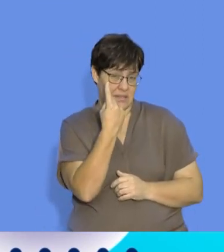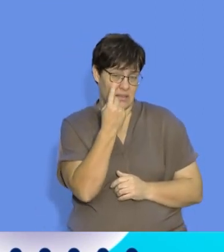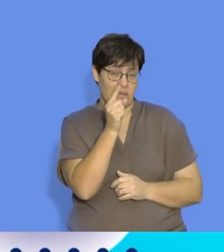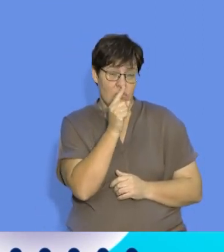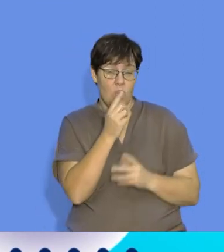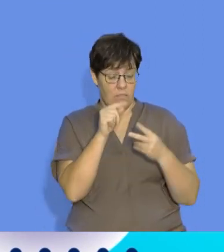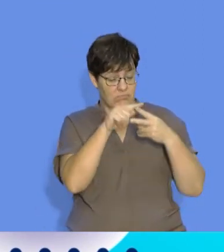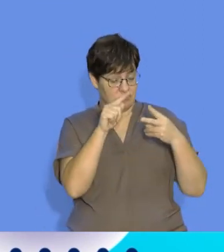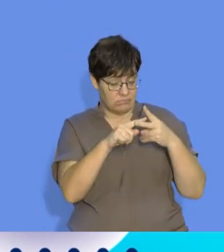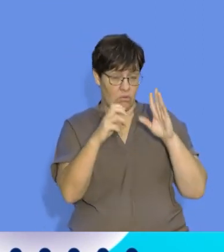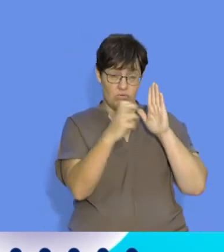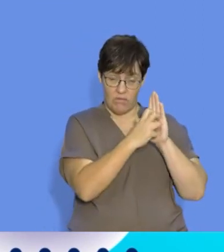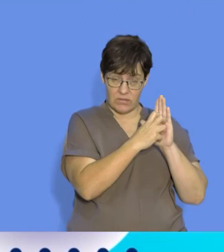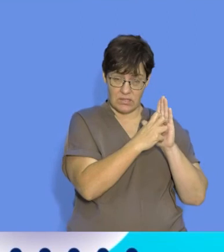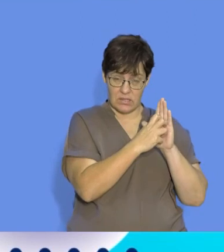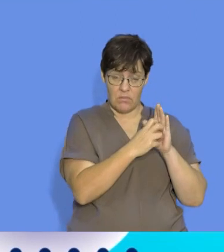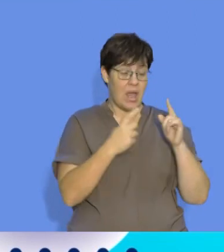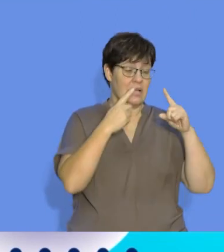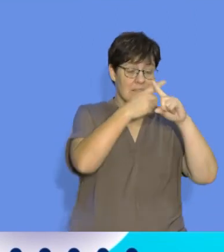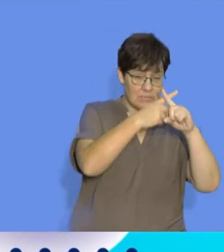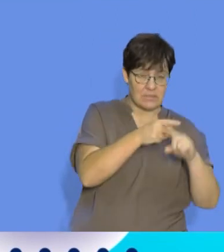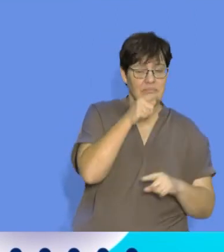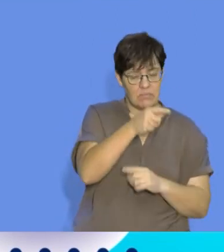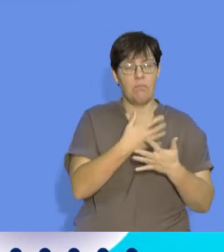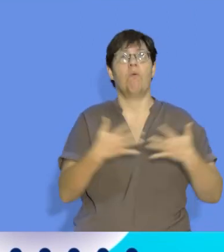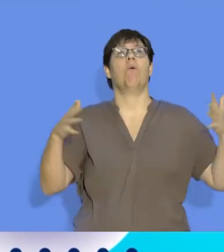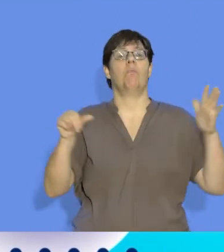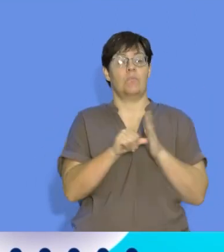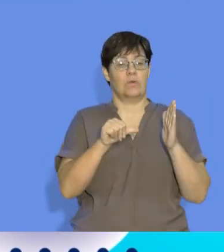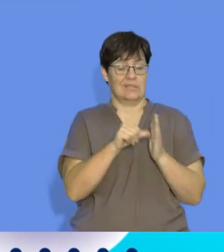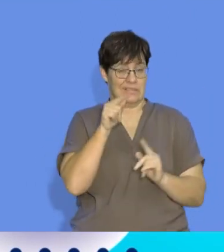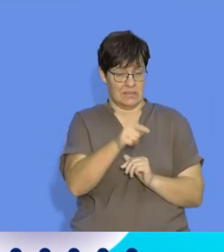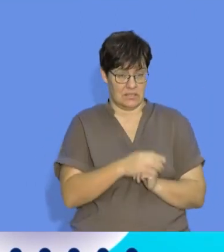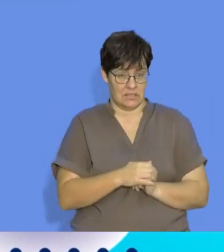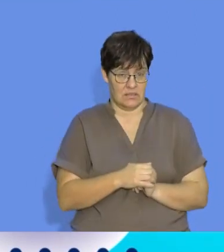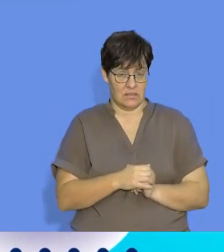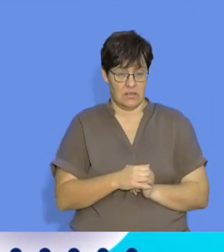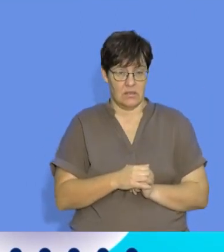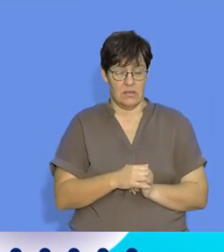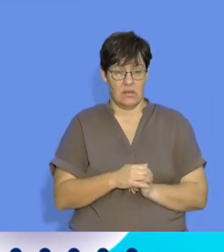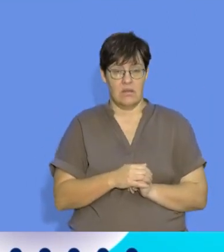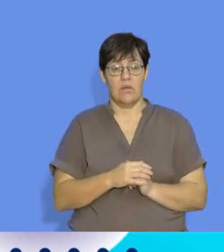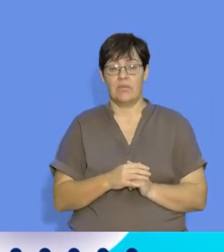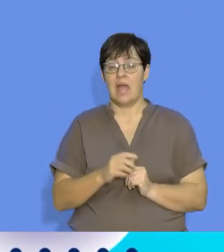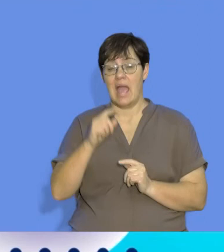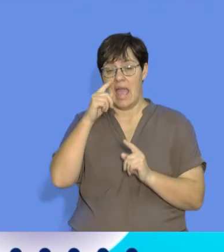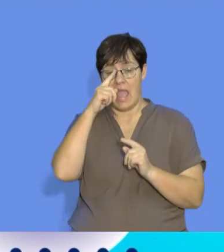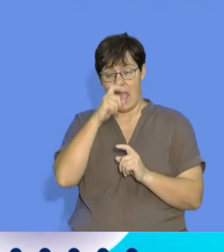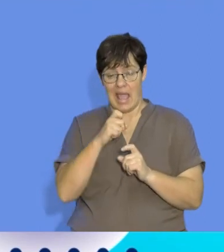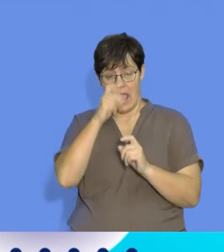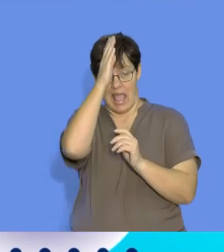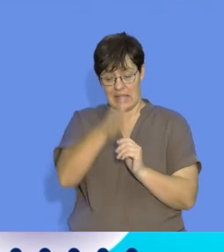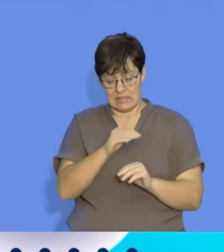that whenever you are given two graphs, wherever they're intersecting is the most important point. Wherever they're intersecting